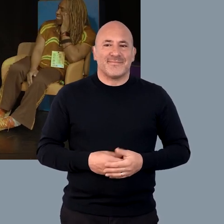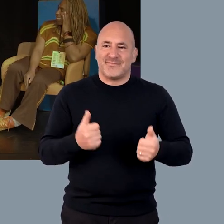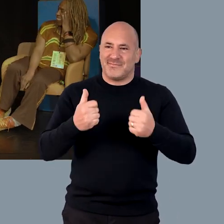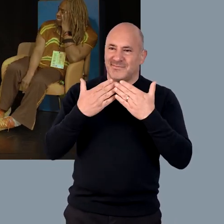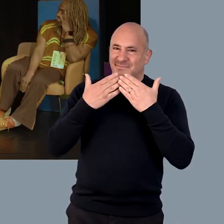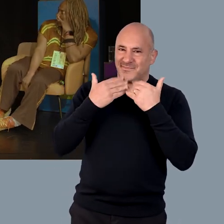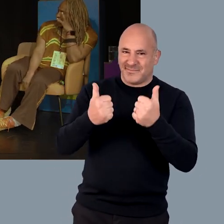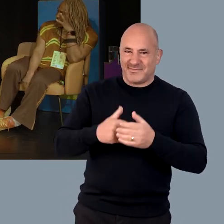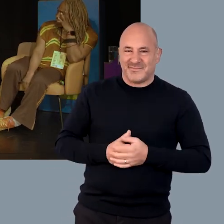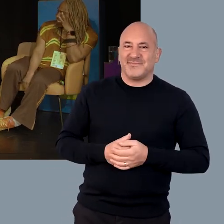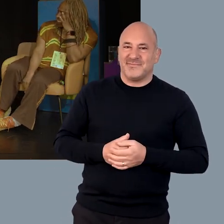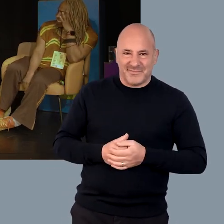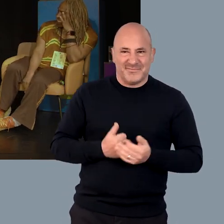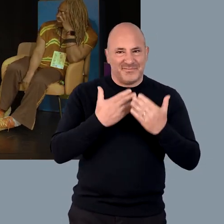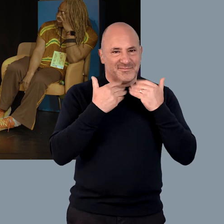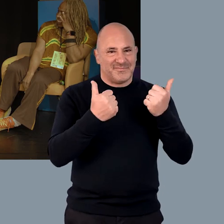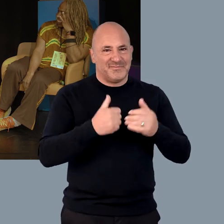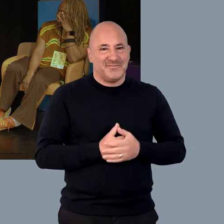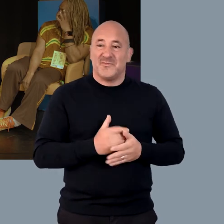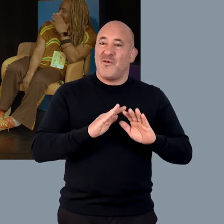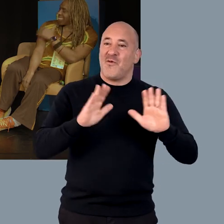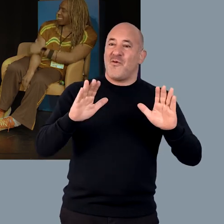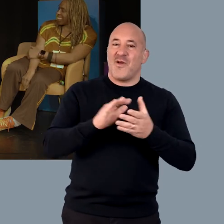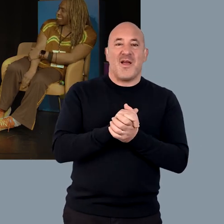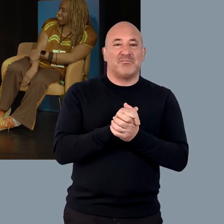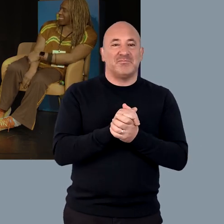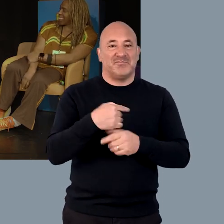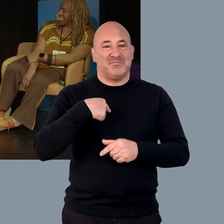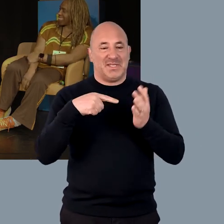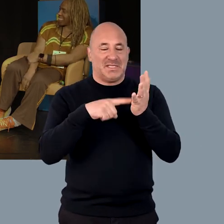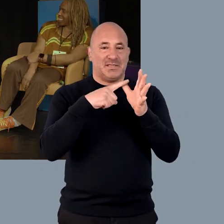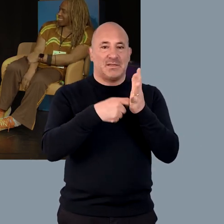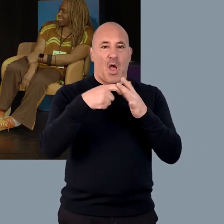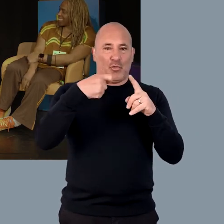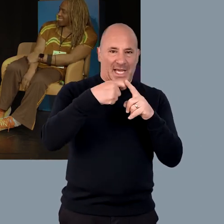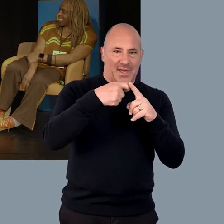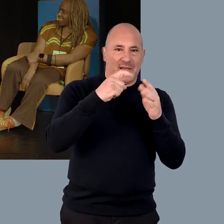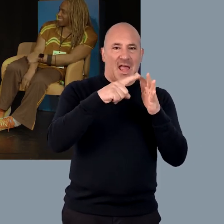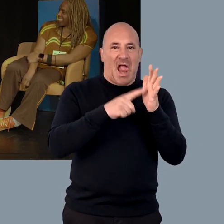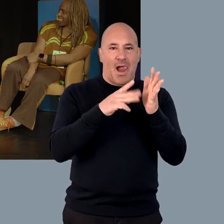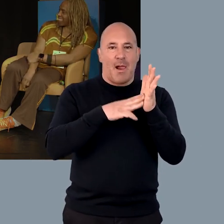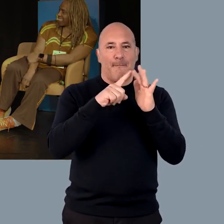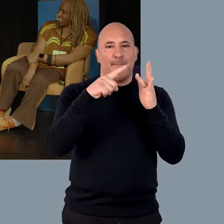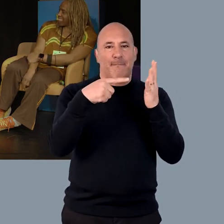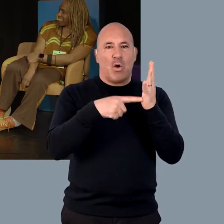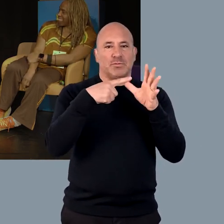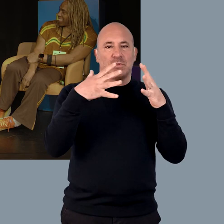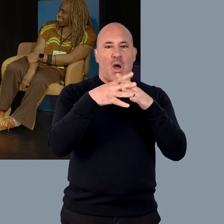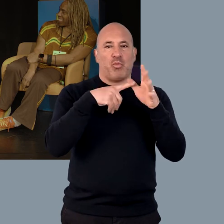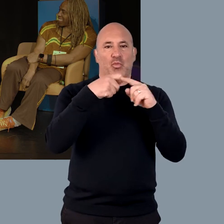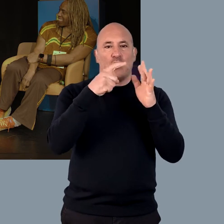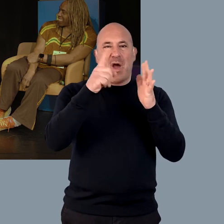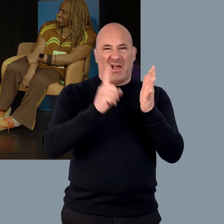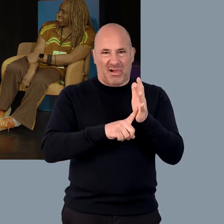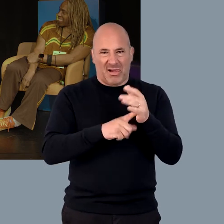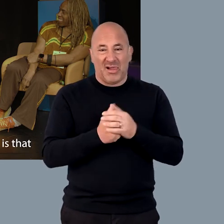Thank you, Laura. Thank you. Hello, my name is Tariq Elmutuakil. I didn't